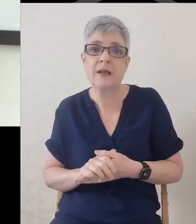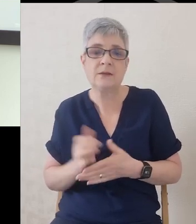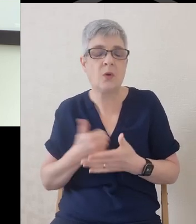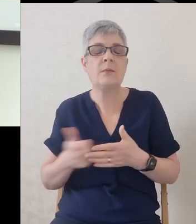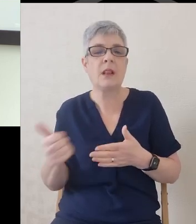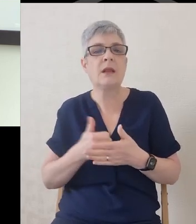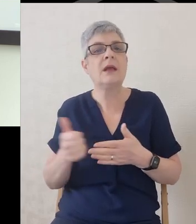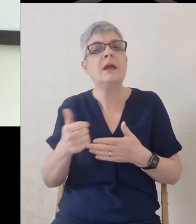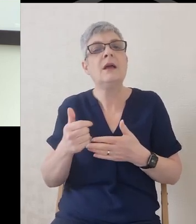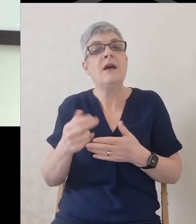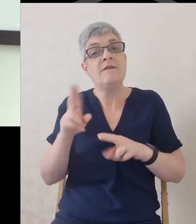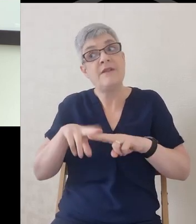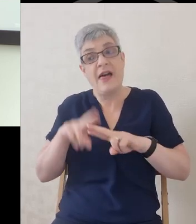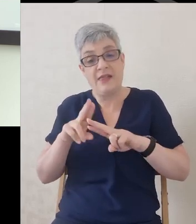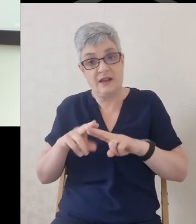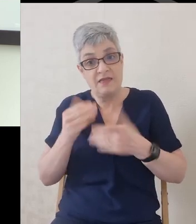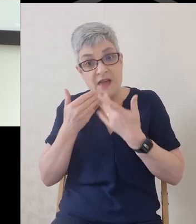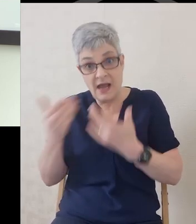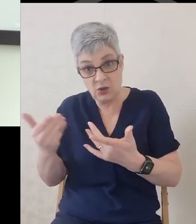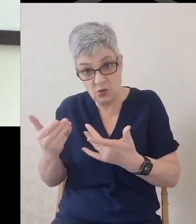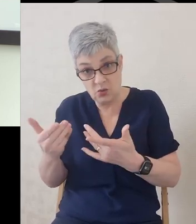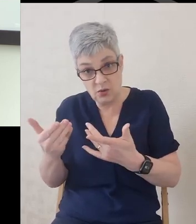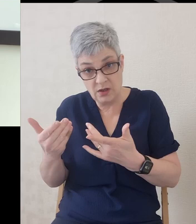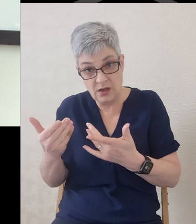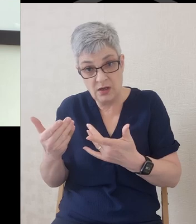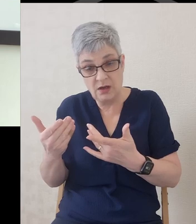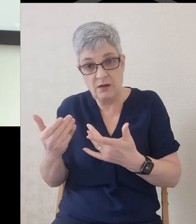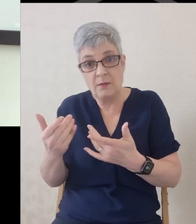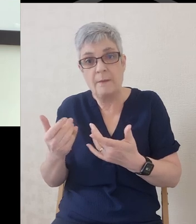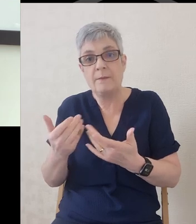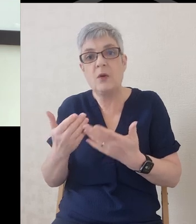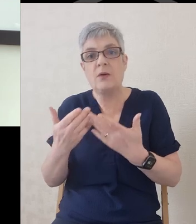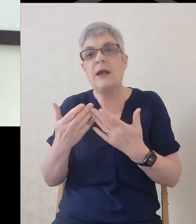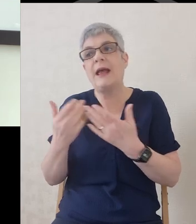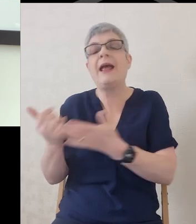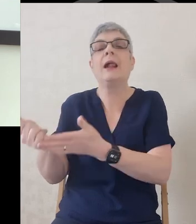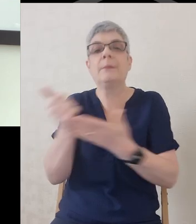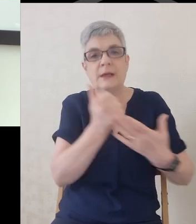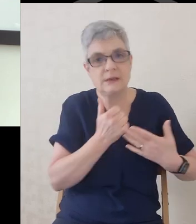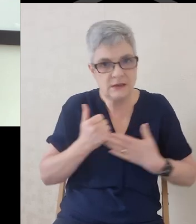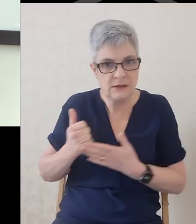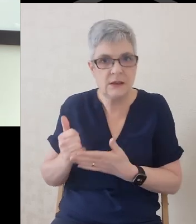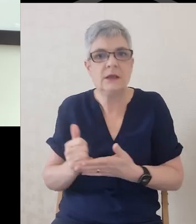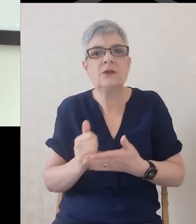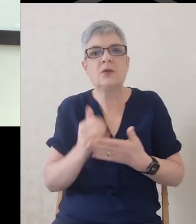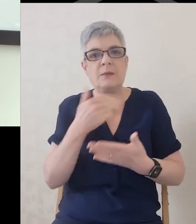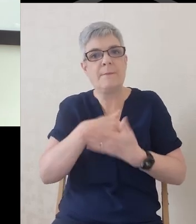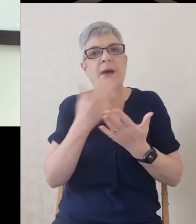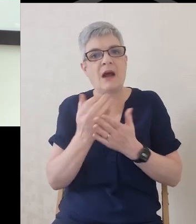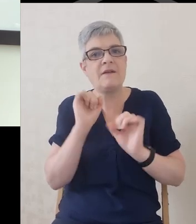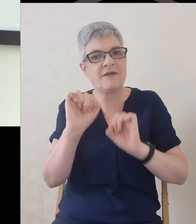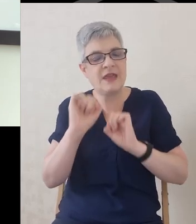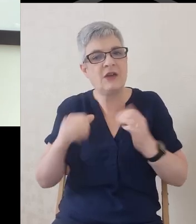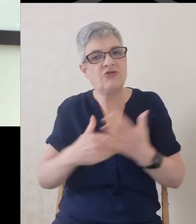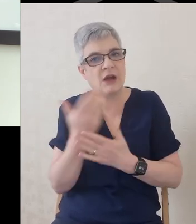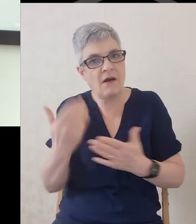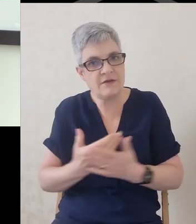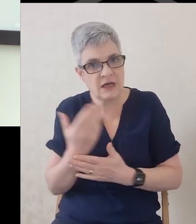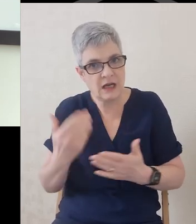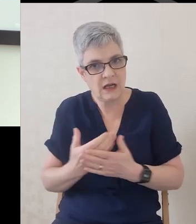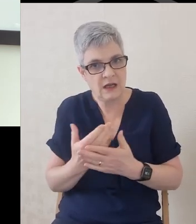Father, may we be a part of their recovery. May we be used to talk to